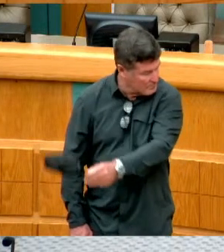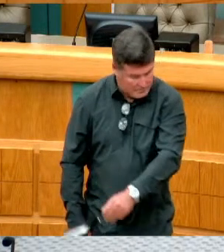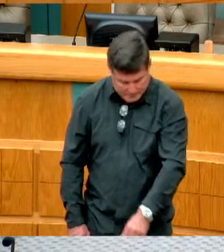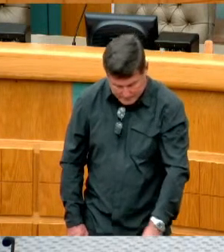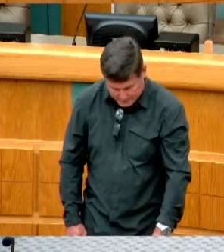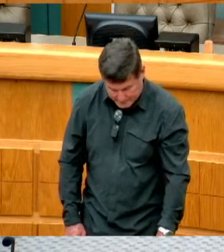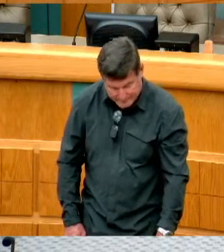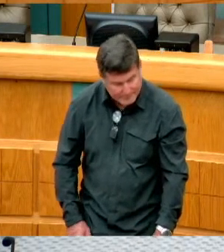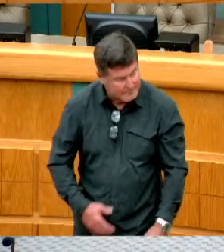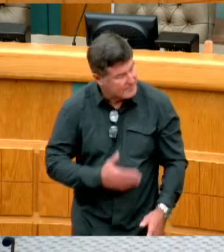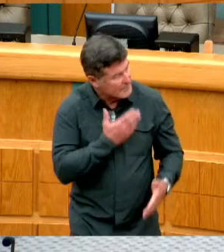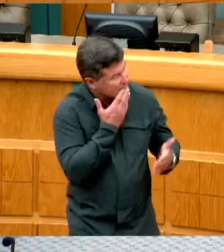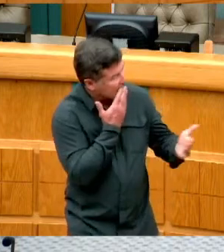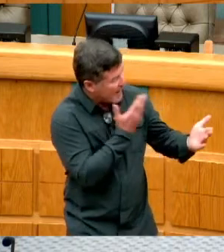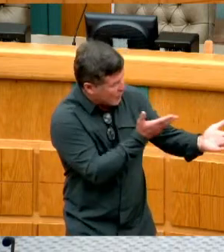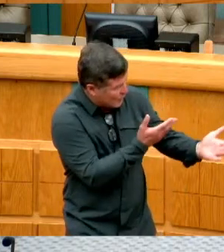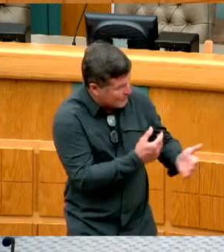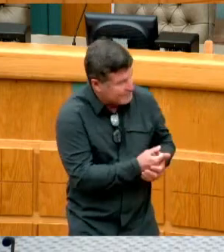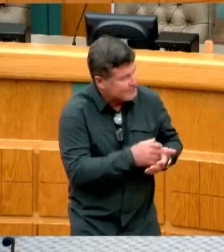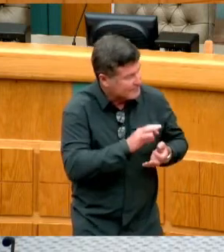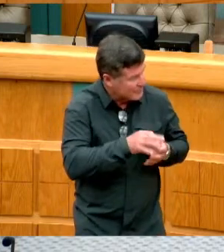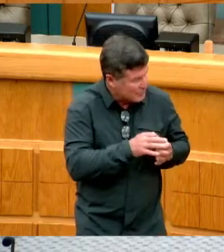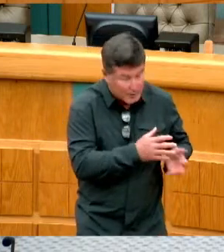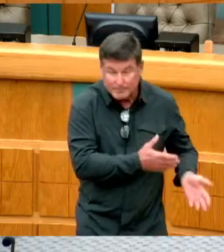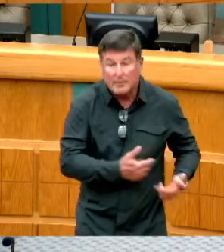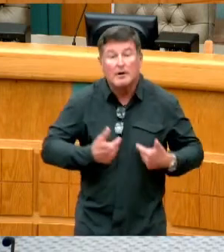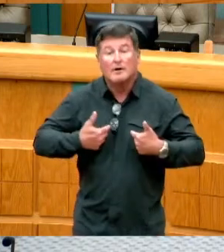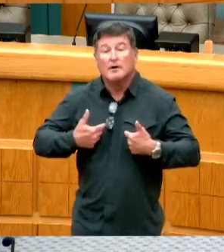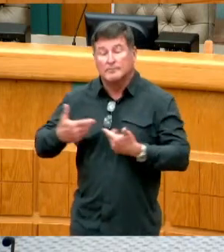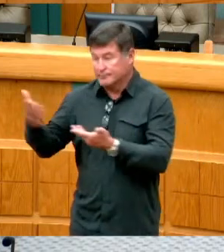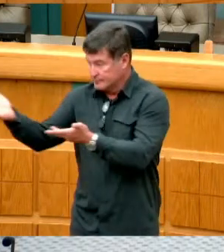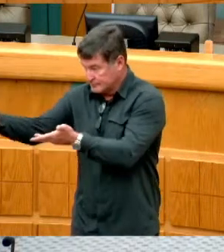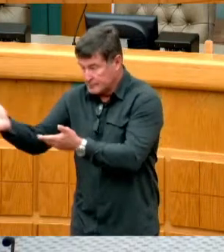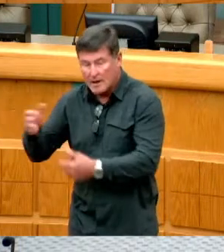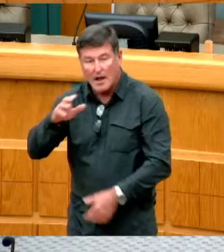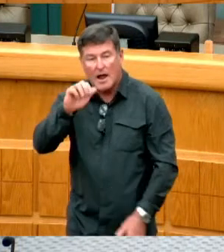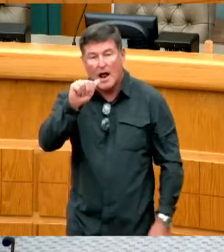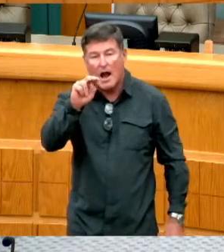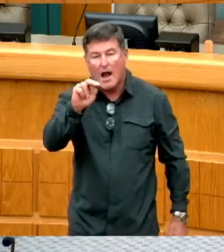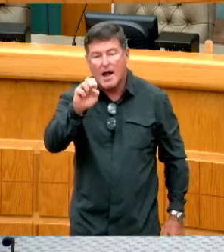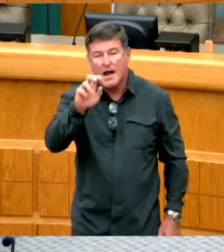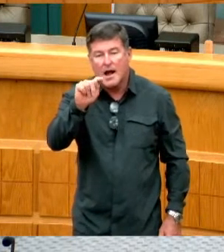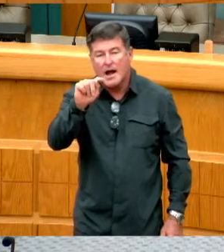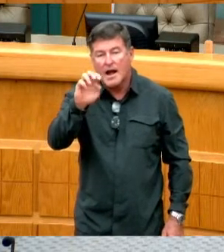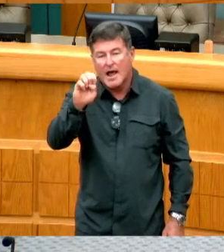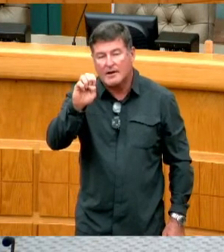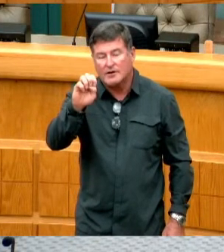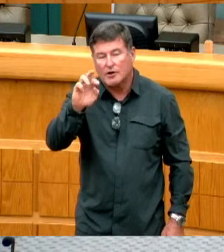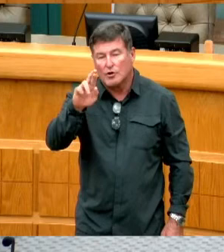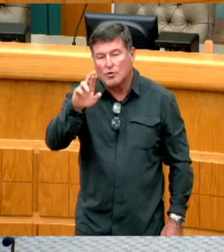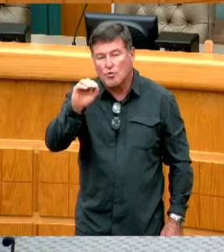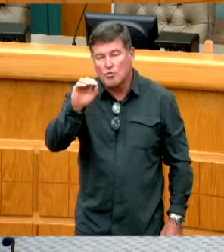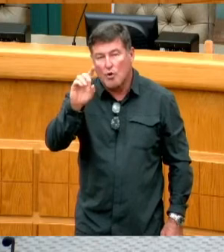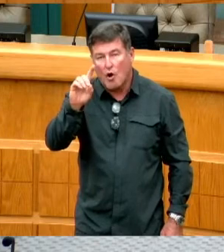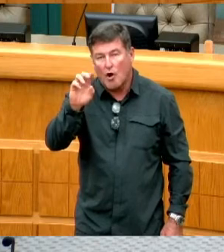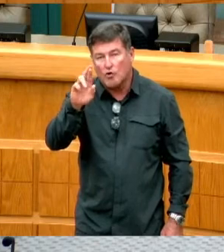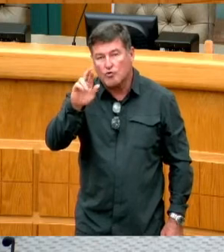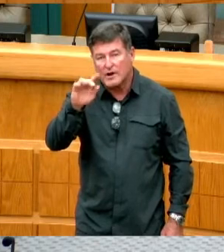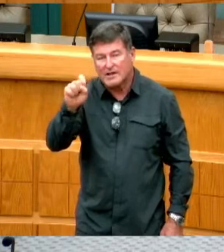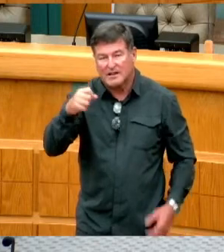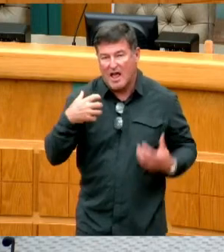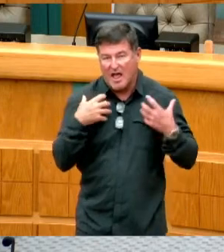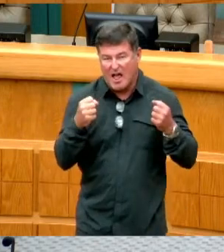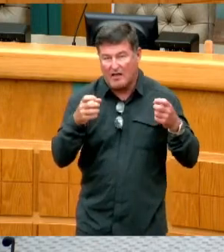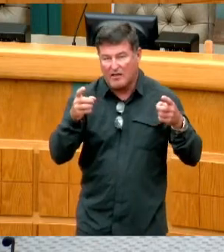Thank you, Gabby. Good afternoon. Annette Rodriguez, Health Director. So I'm going to start with the COVID-19 statistics for